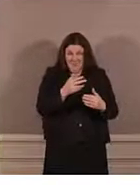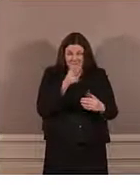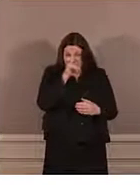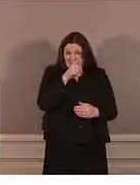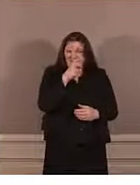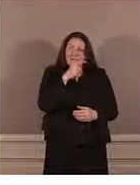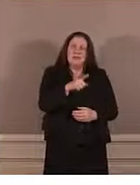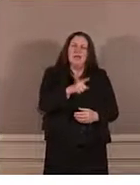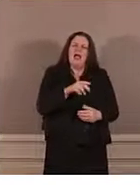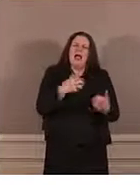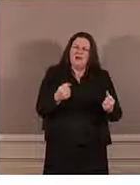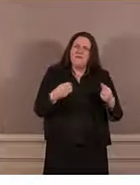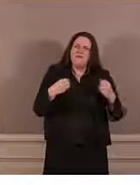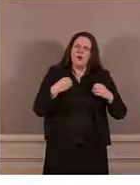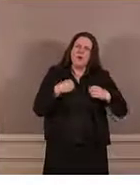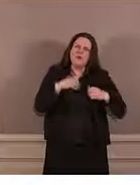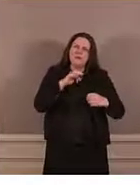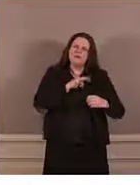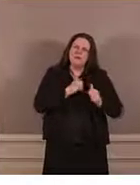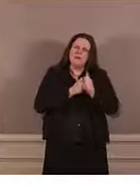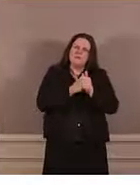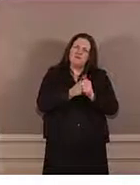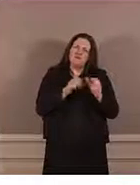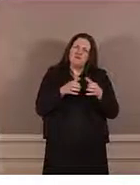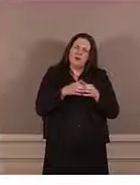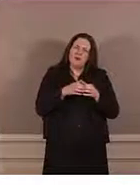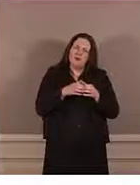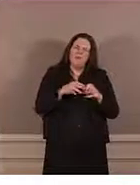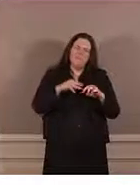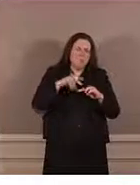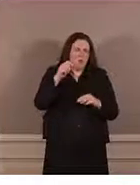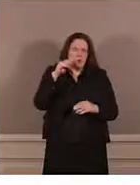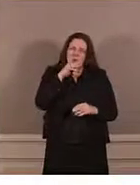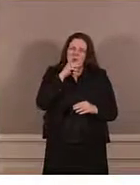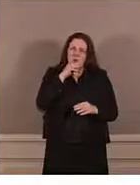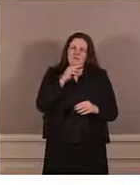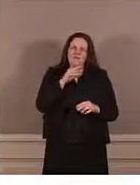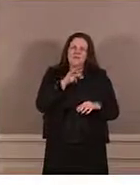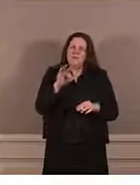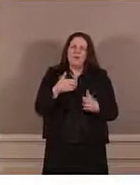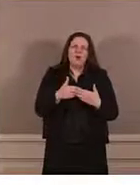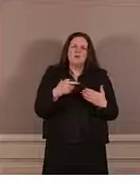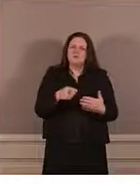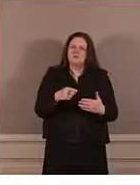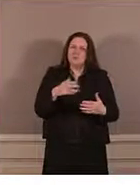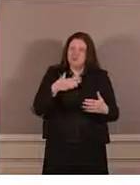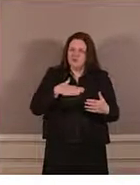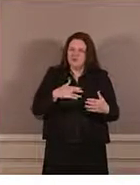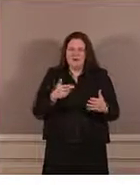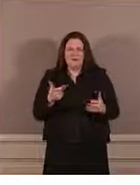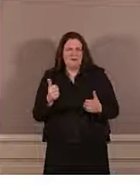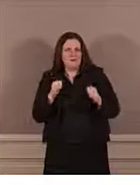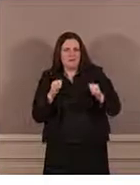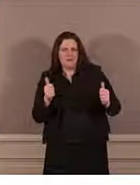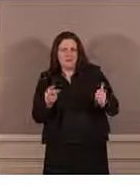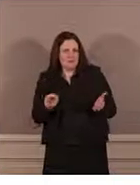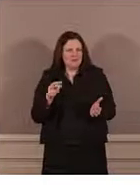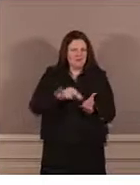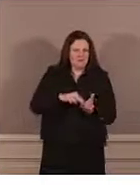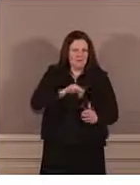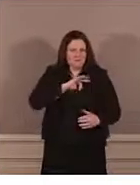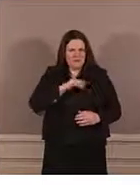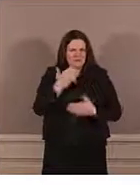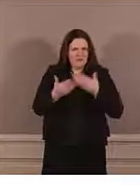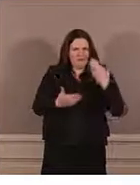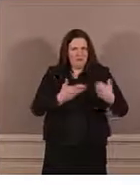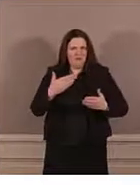in a self-advocacy group, and the most important thing that they were getting from that was that they were just able to stand up for myself.